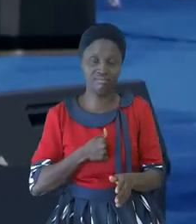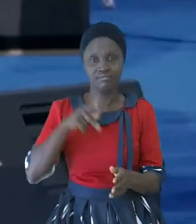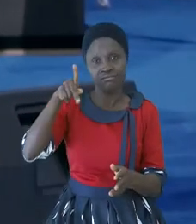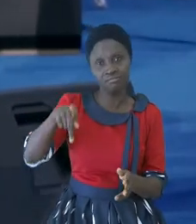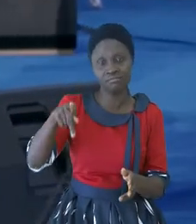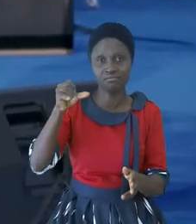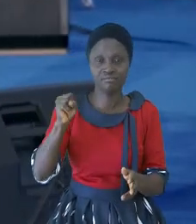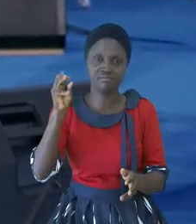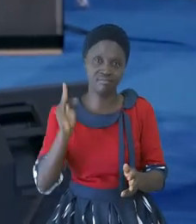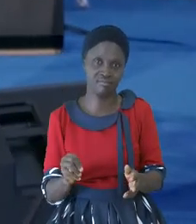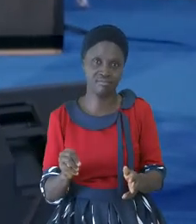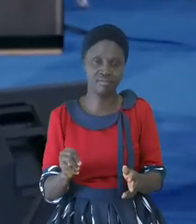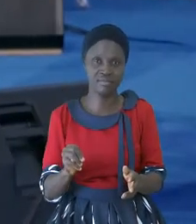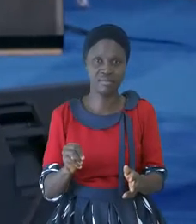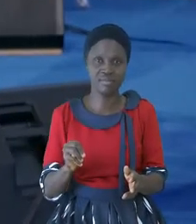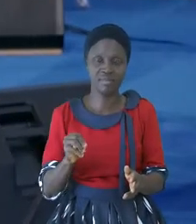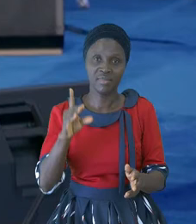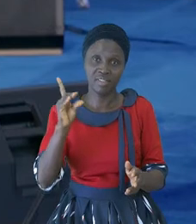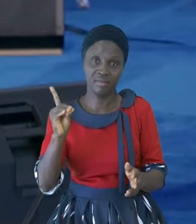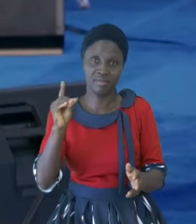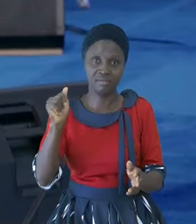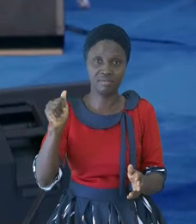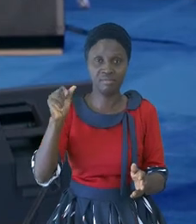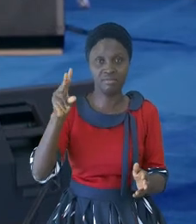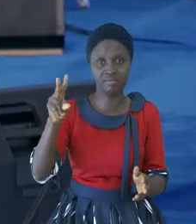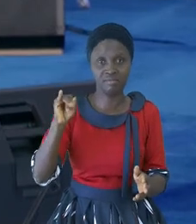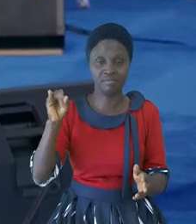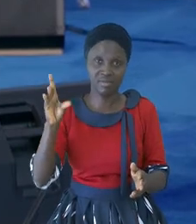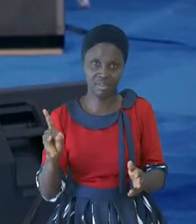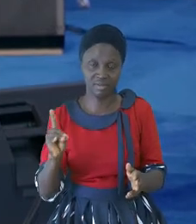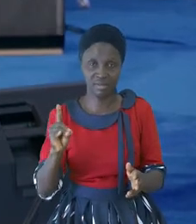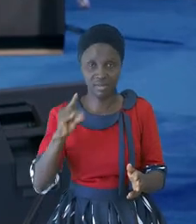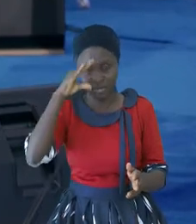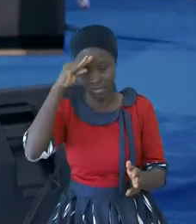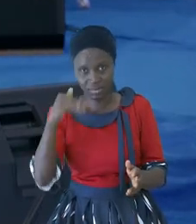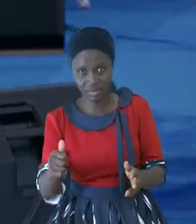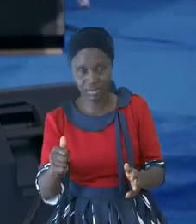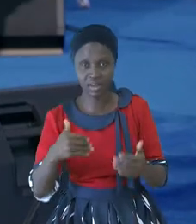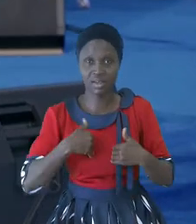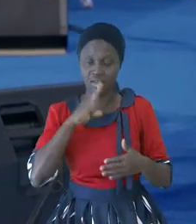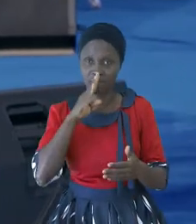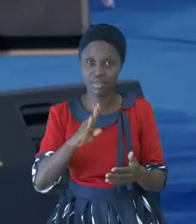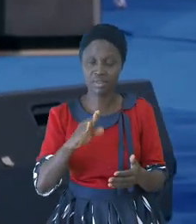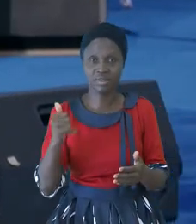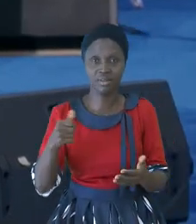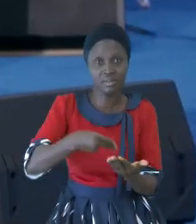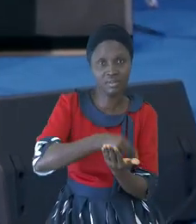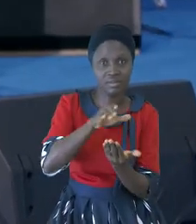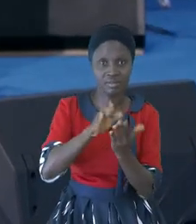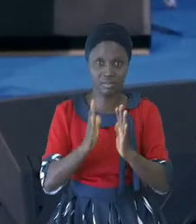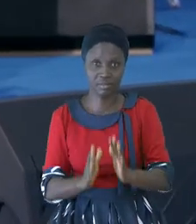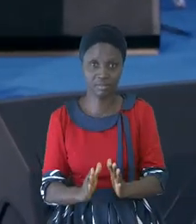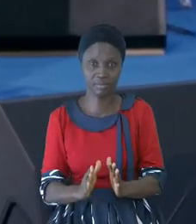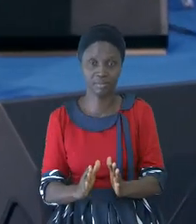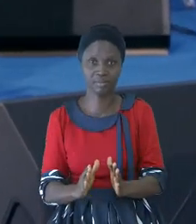had been a shepherd. He was still a shepherd. He was shepherd over the sheep, and later he became